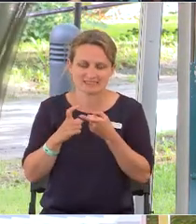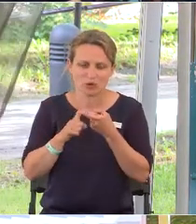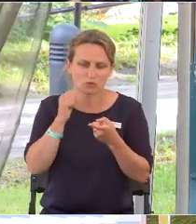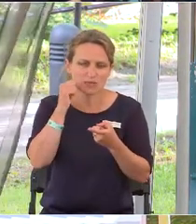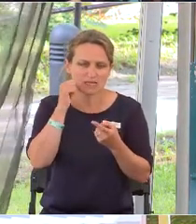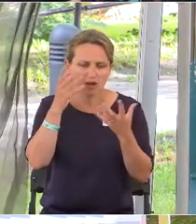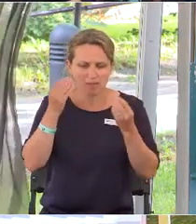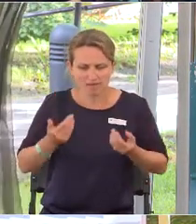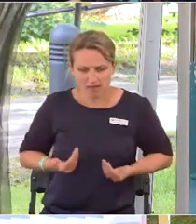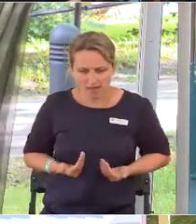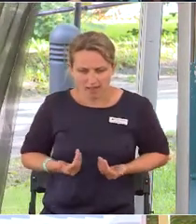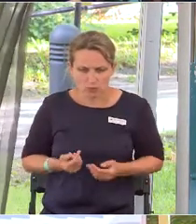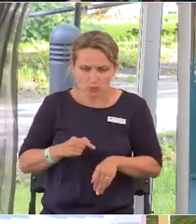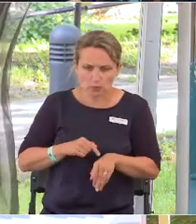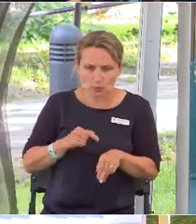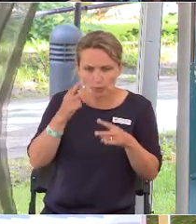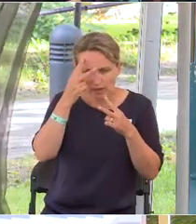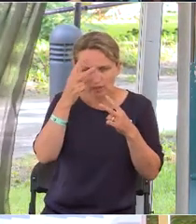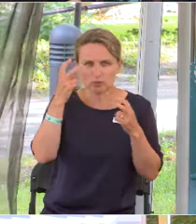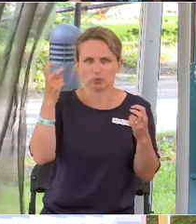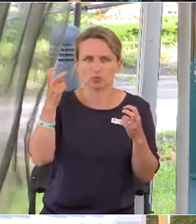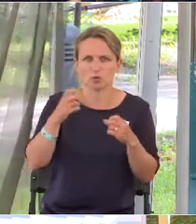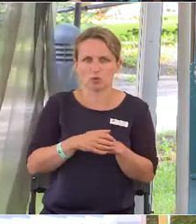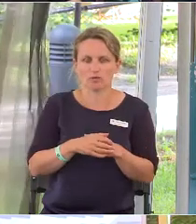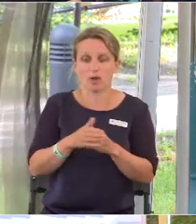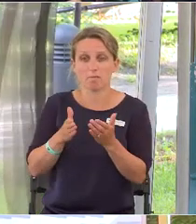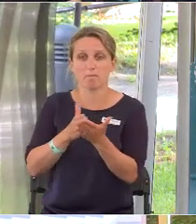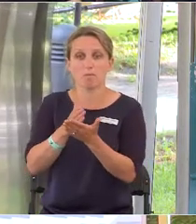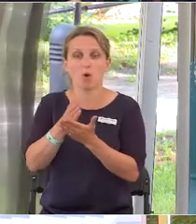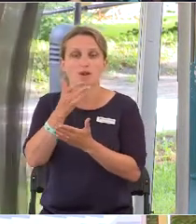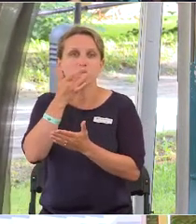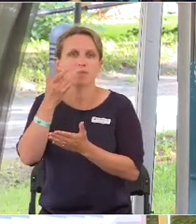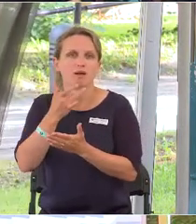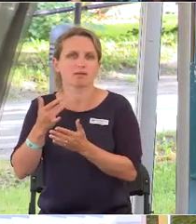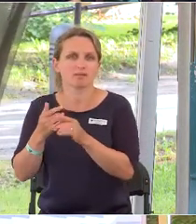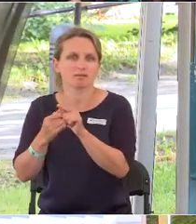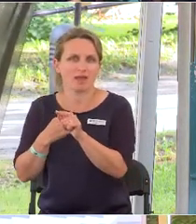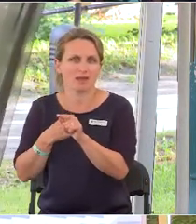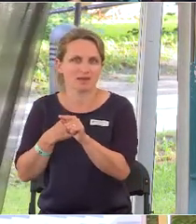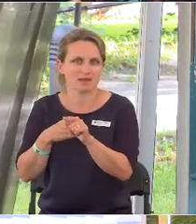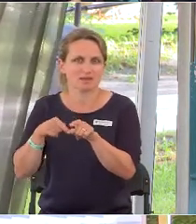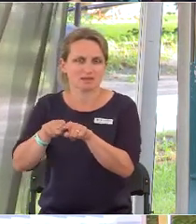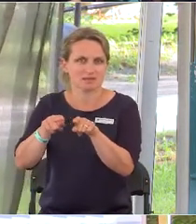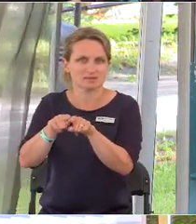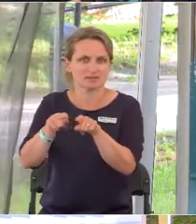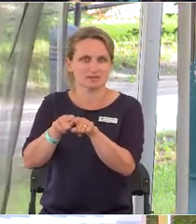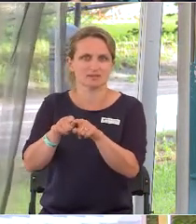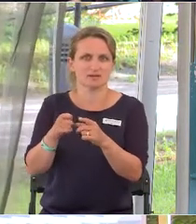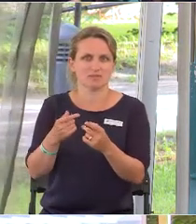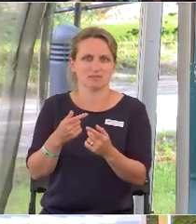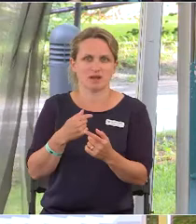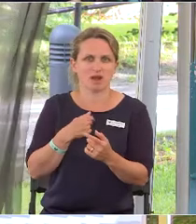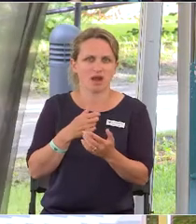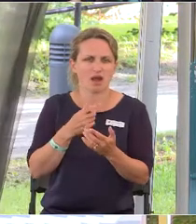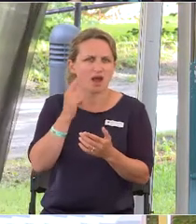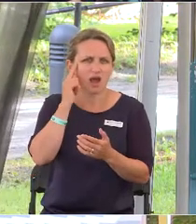security. And so, I think that critical participation is the same that for each and every one of these issues. But the main one